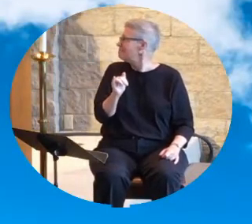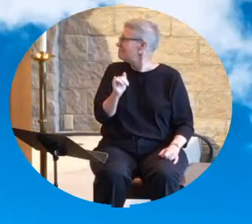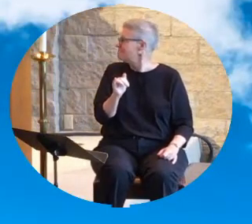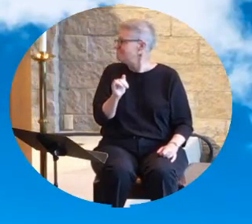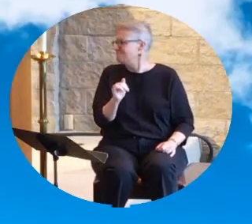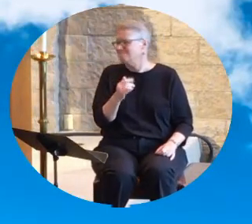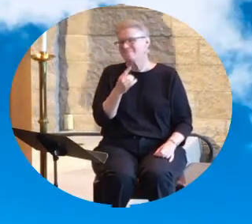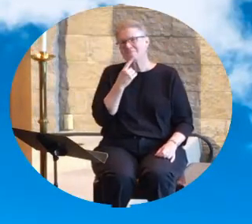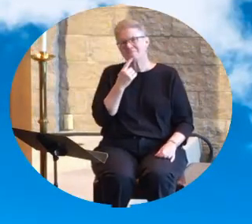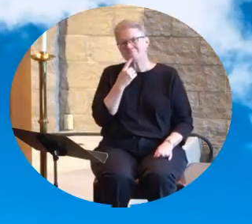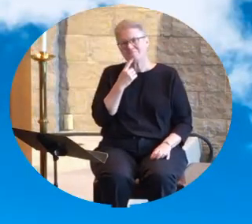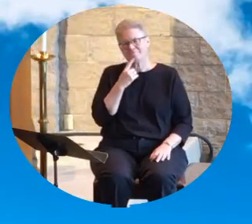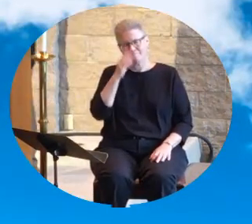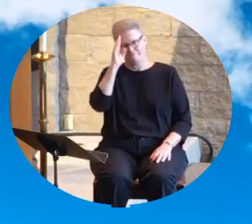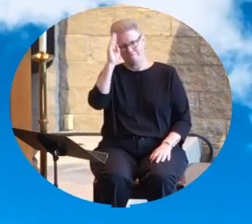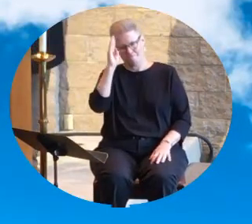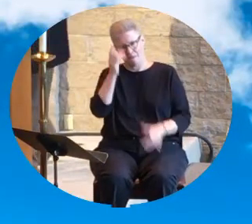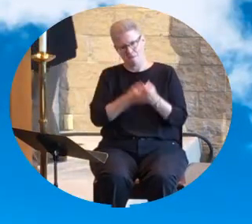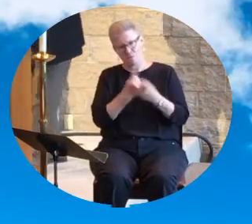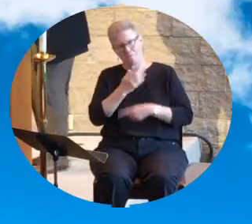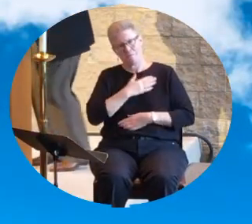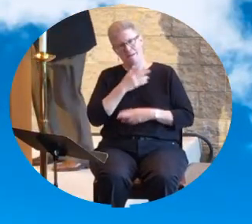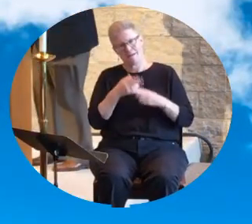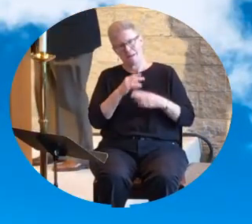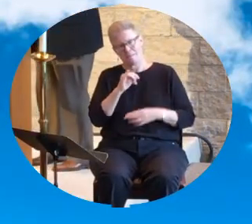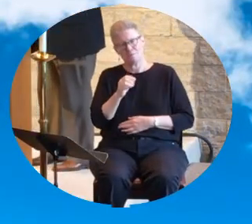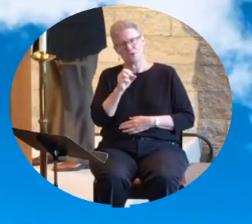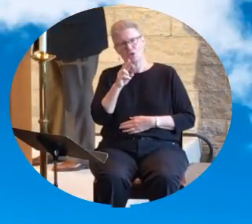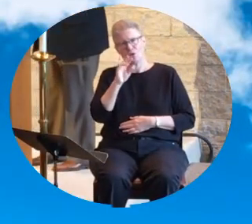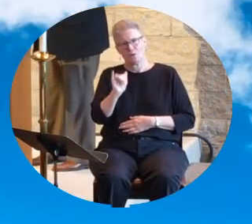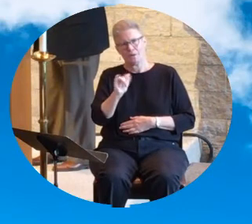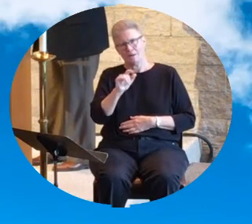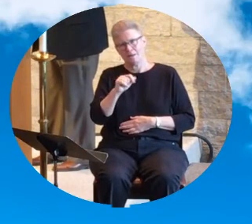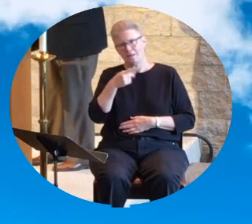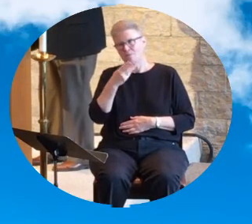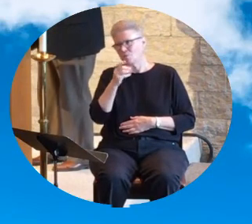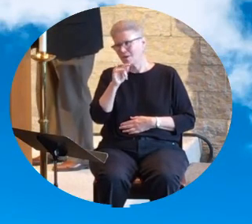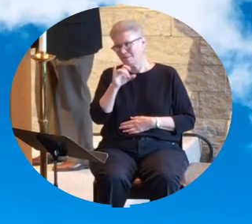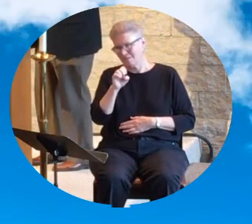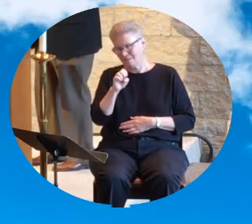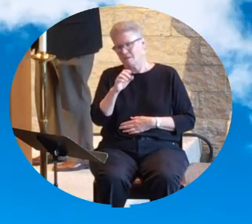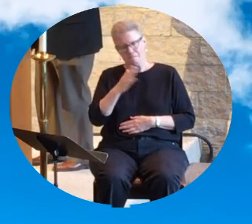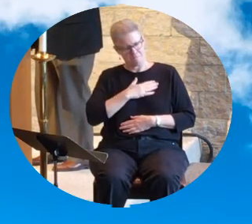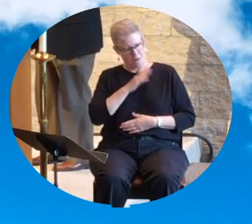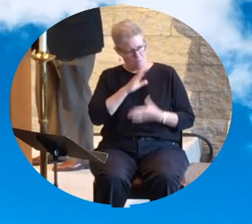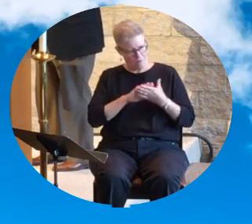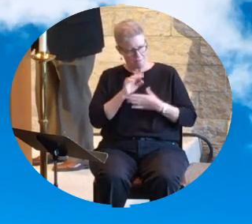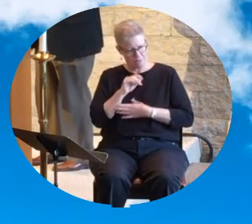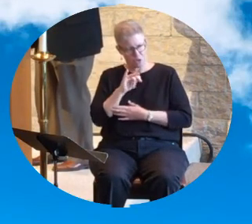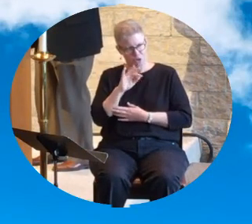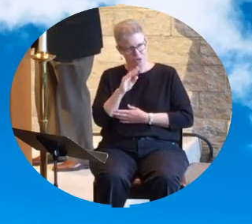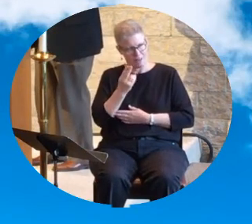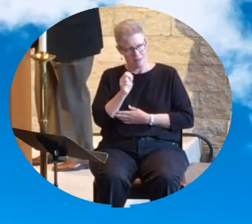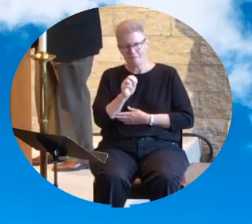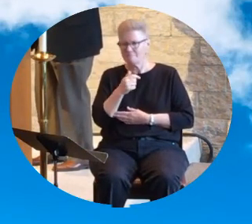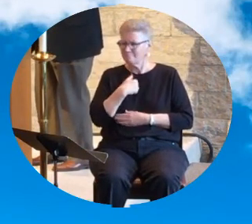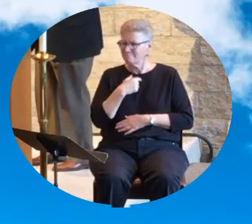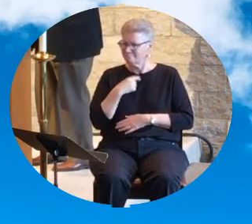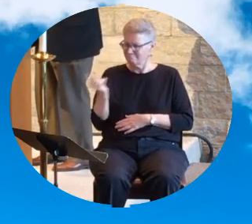Hello, everyone. My name is Jerry LaBros. My wife, Michelle, and I have been attending Unity Minneapolis for